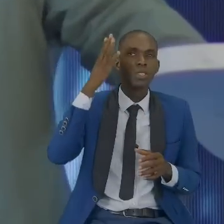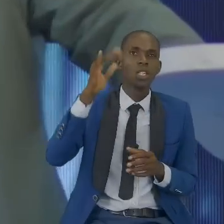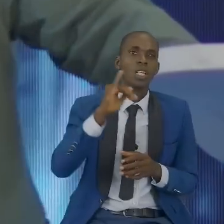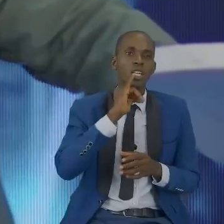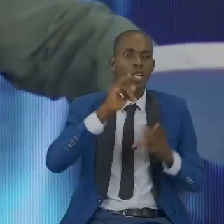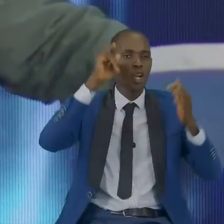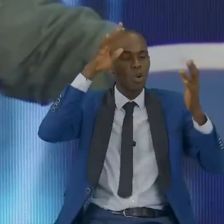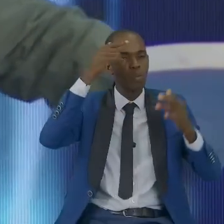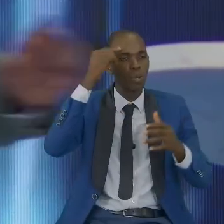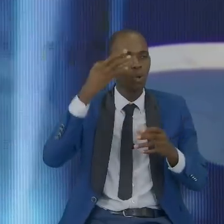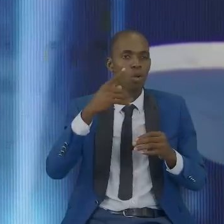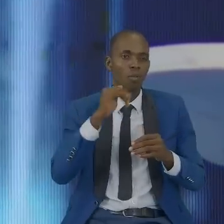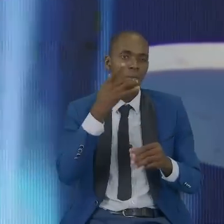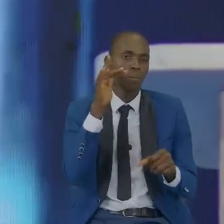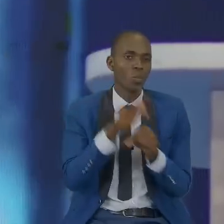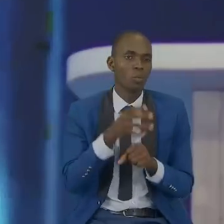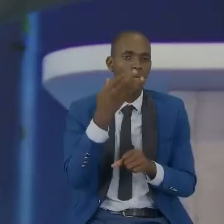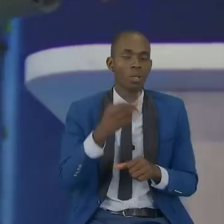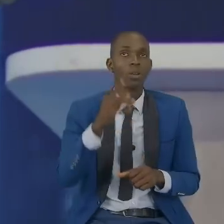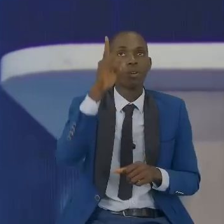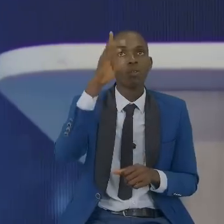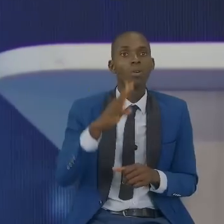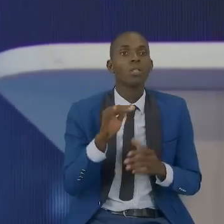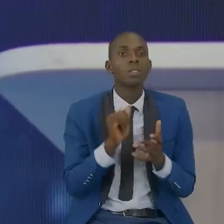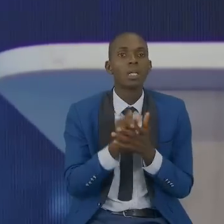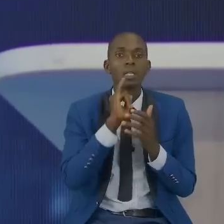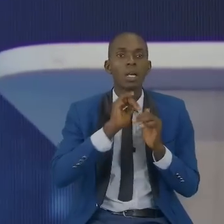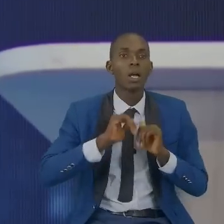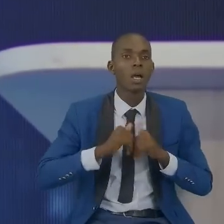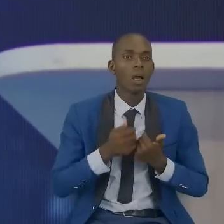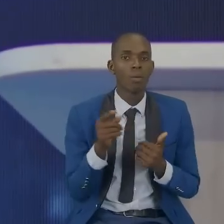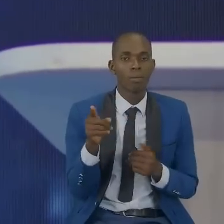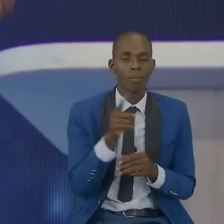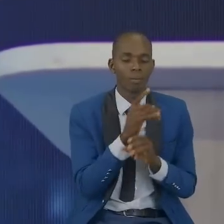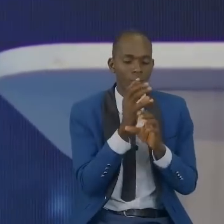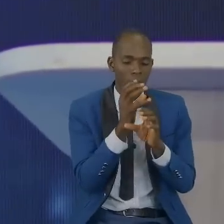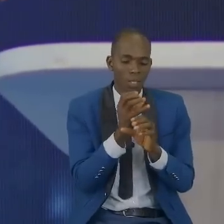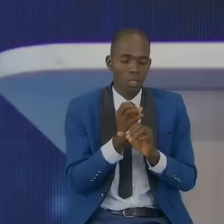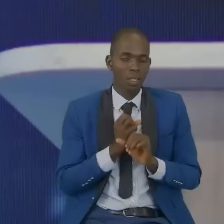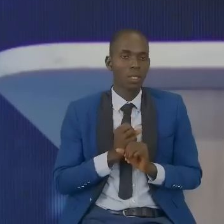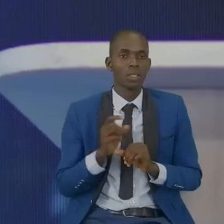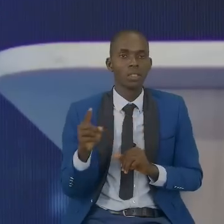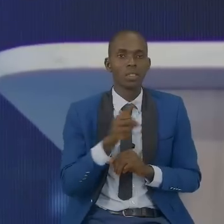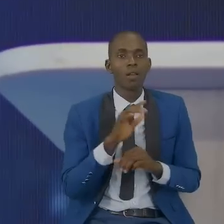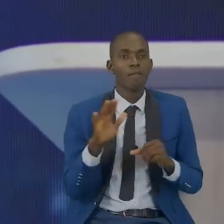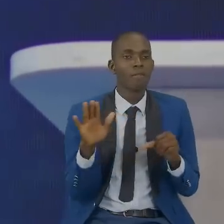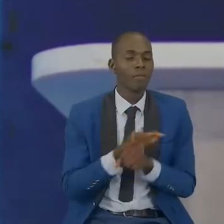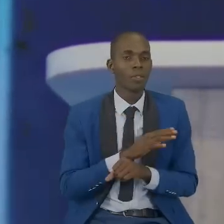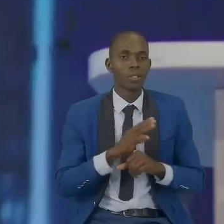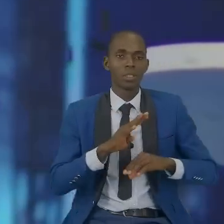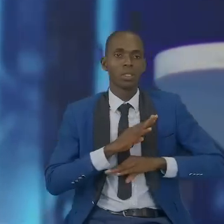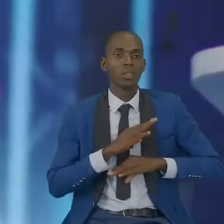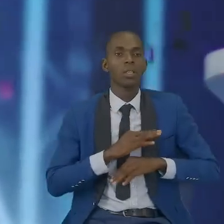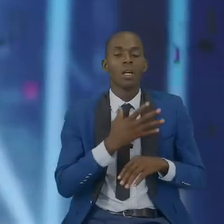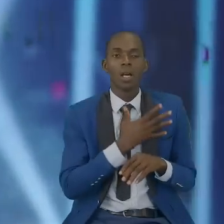because of the promises of God. That's how they add their full satisfaction. And we